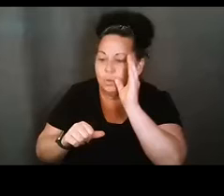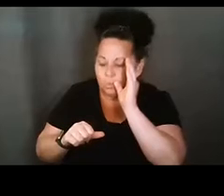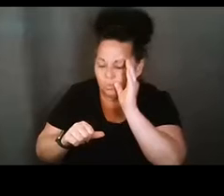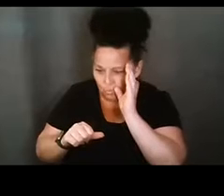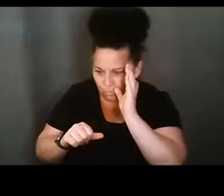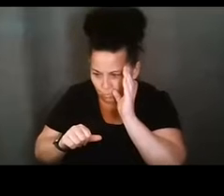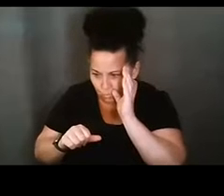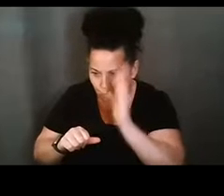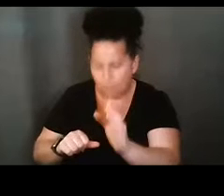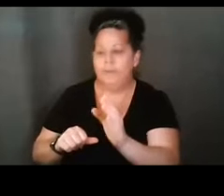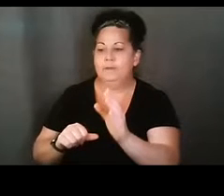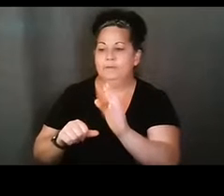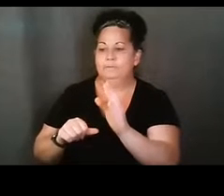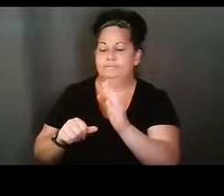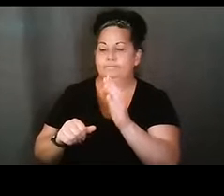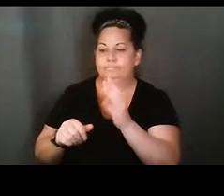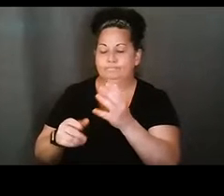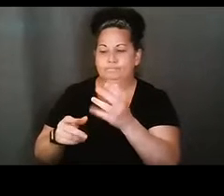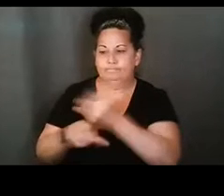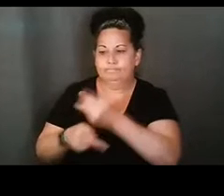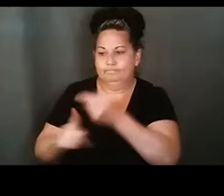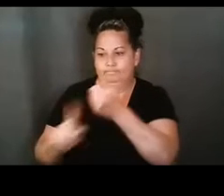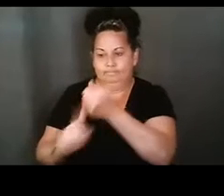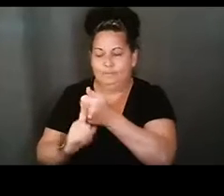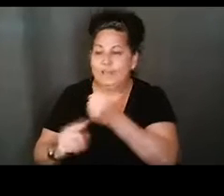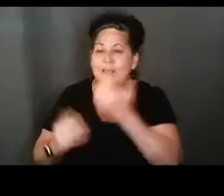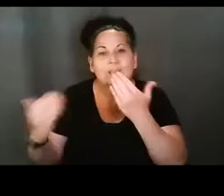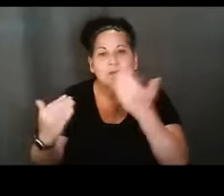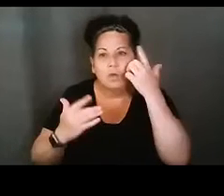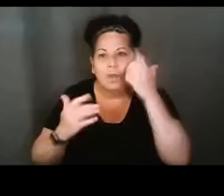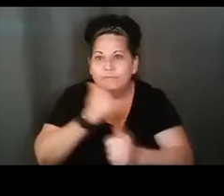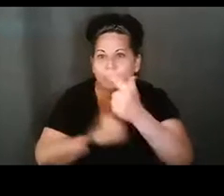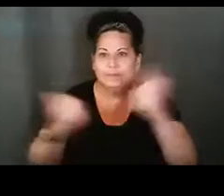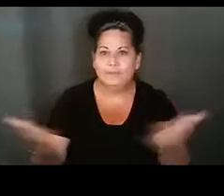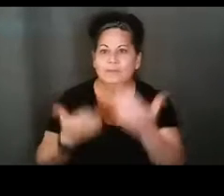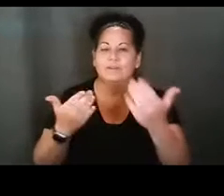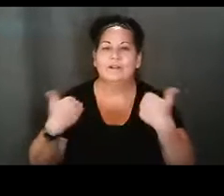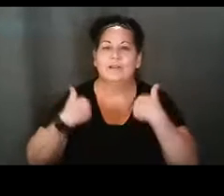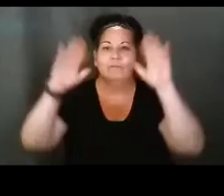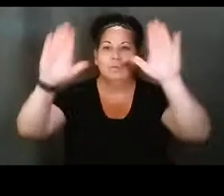I appreciate everybody that is here and have a wonderful evening.